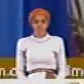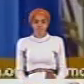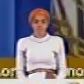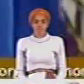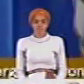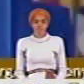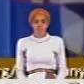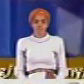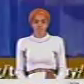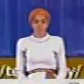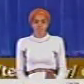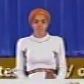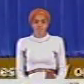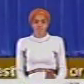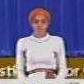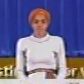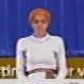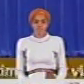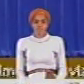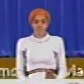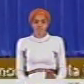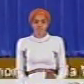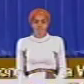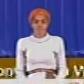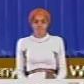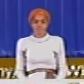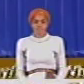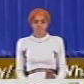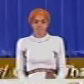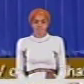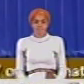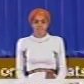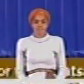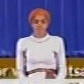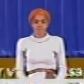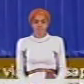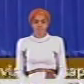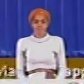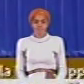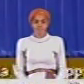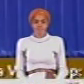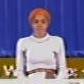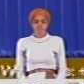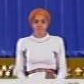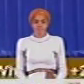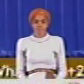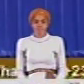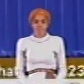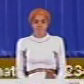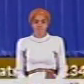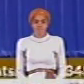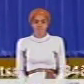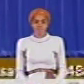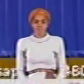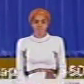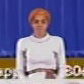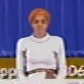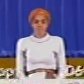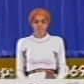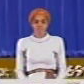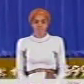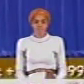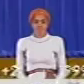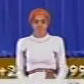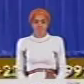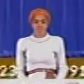shi miracle ya karawa miraculeci. Na gode ma Ubangiji yaro nan ya tashi shi wannan ya kare na